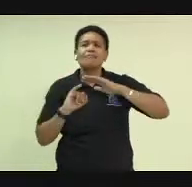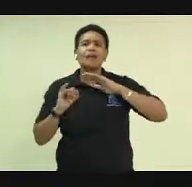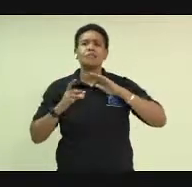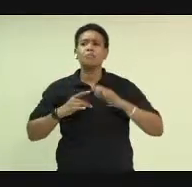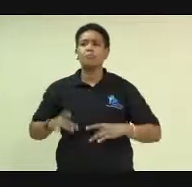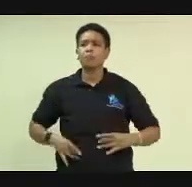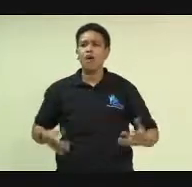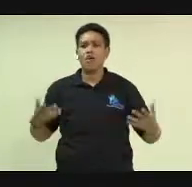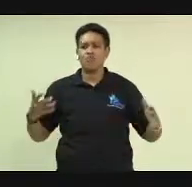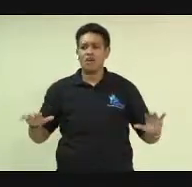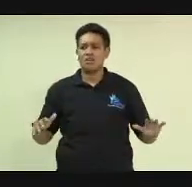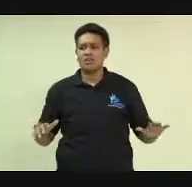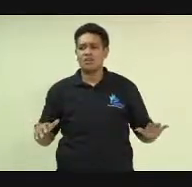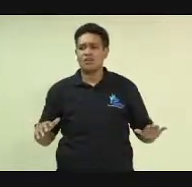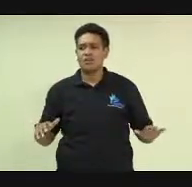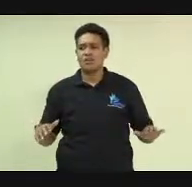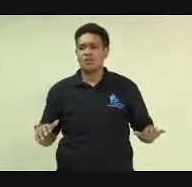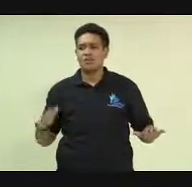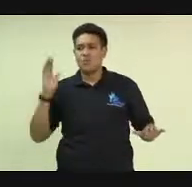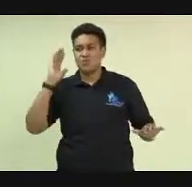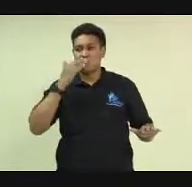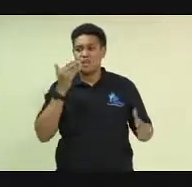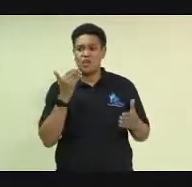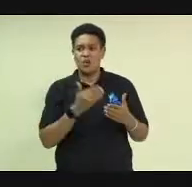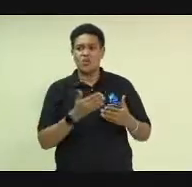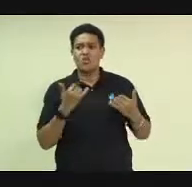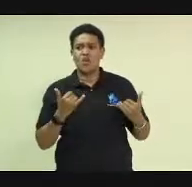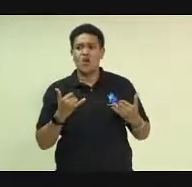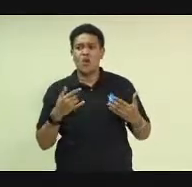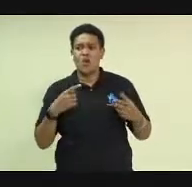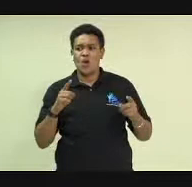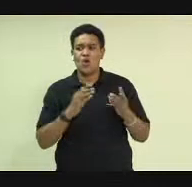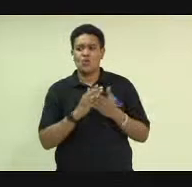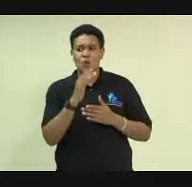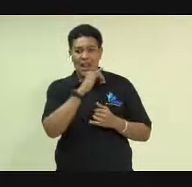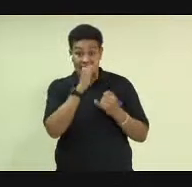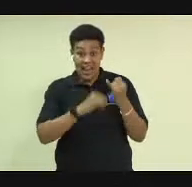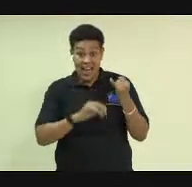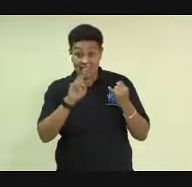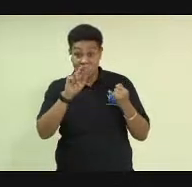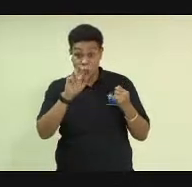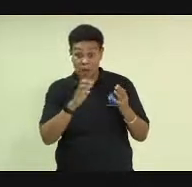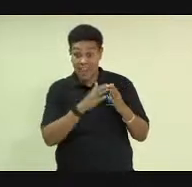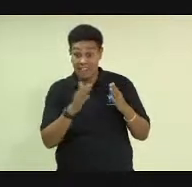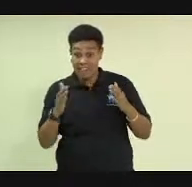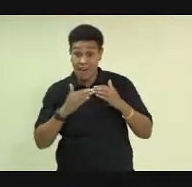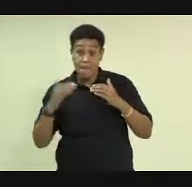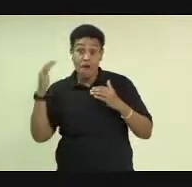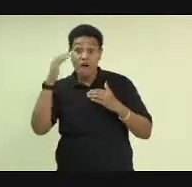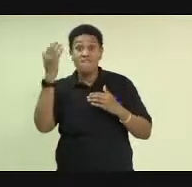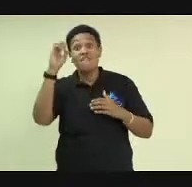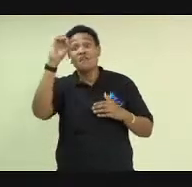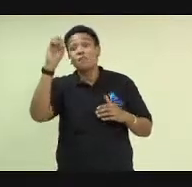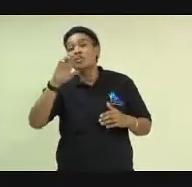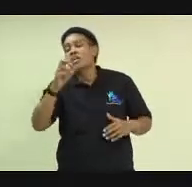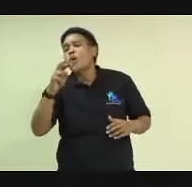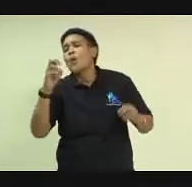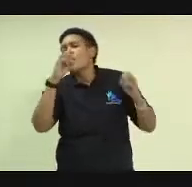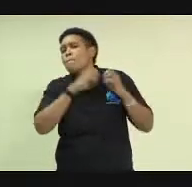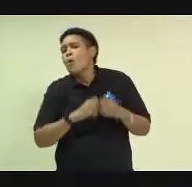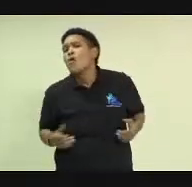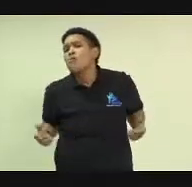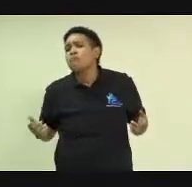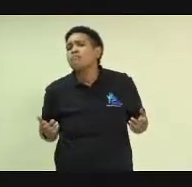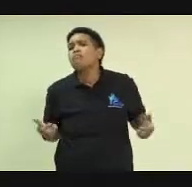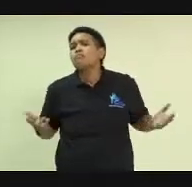already, wouldn't we be closer now, going through the last wave, above 50% or more?